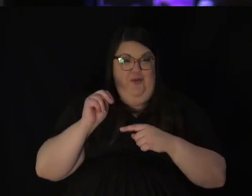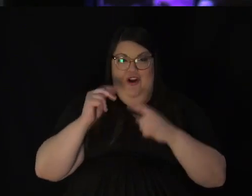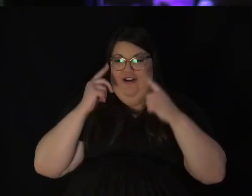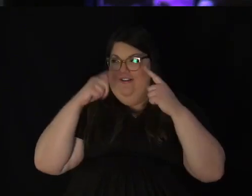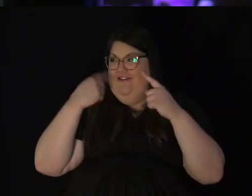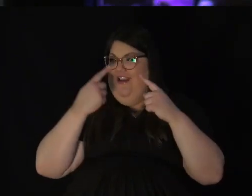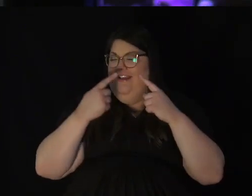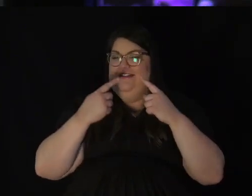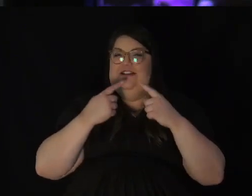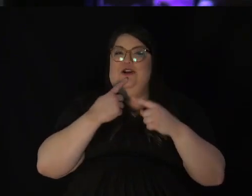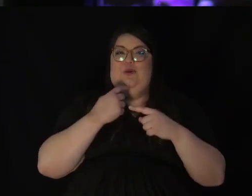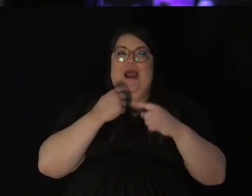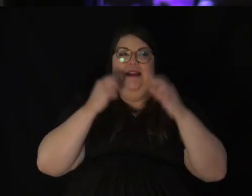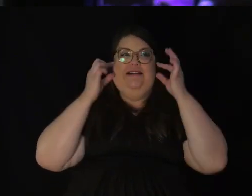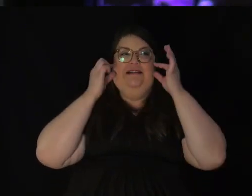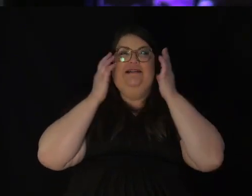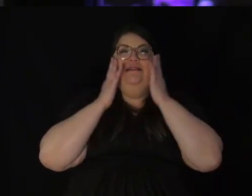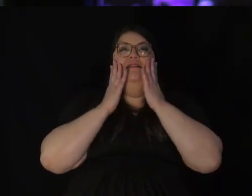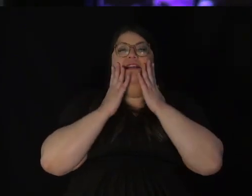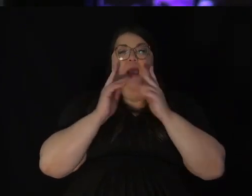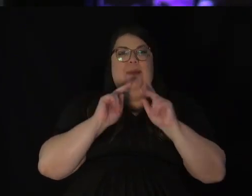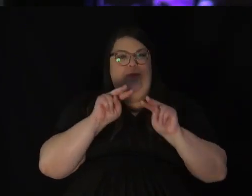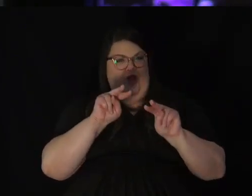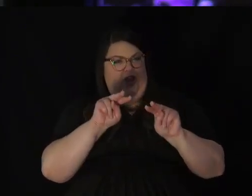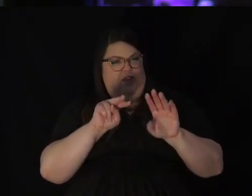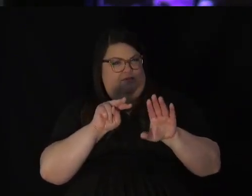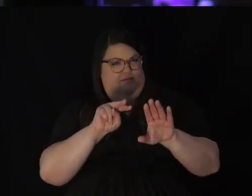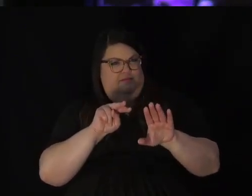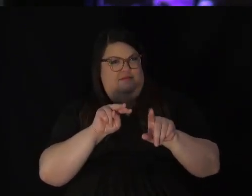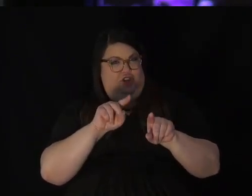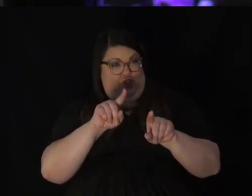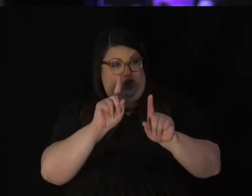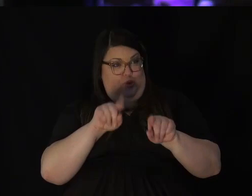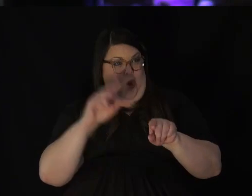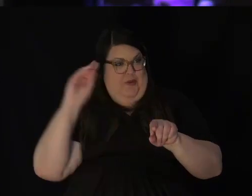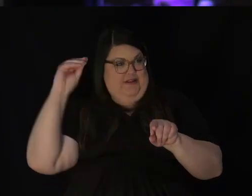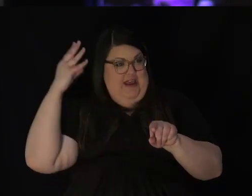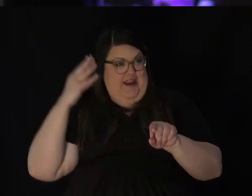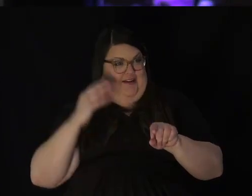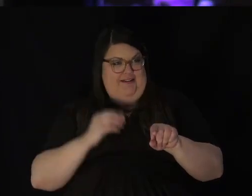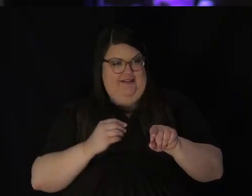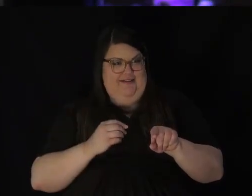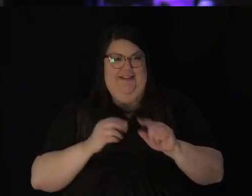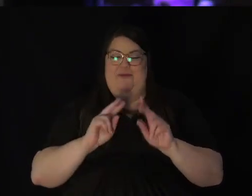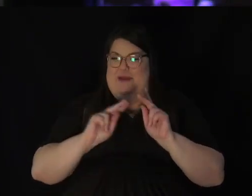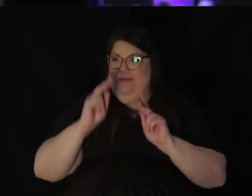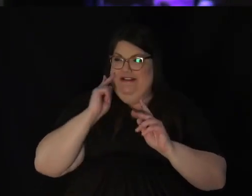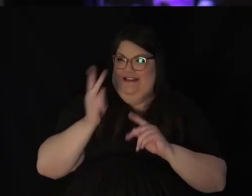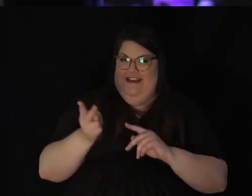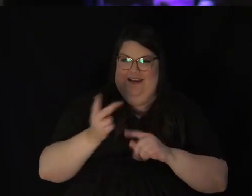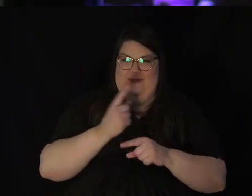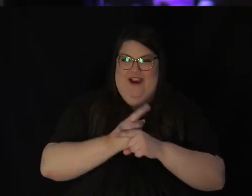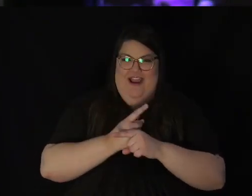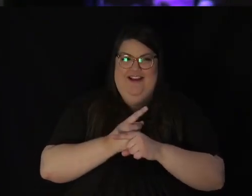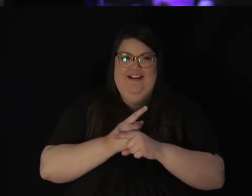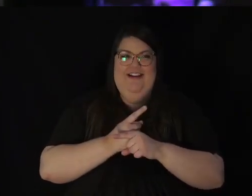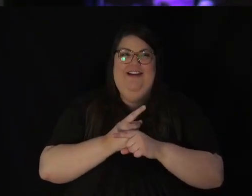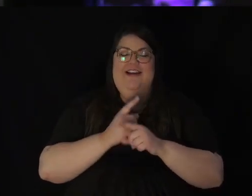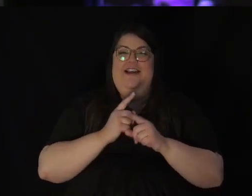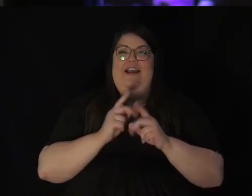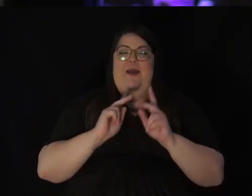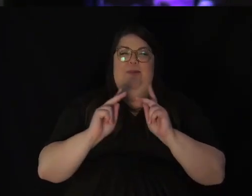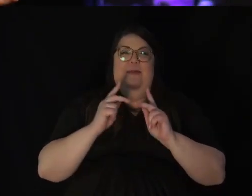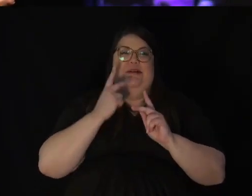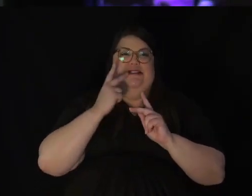Burned by the sun. Me. And people look at you and they're like, wow, did you get sun? They see it. They see that